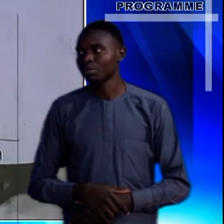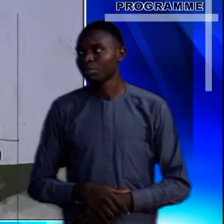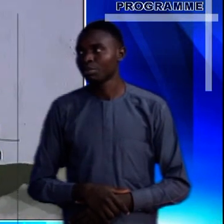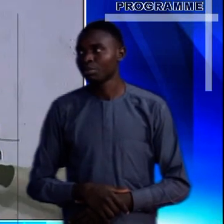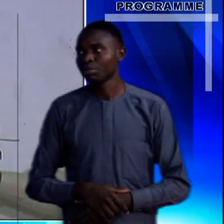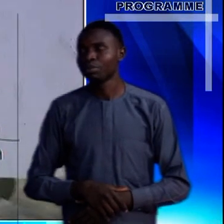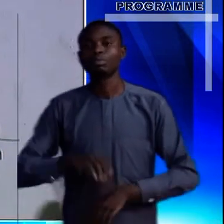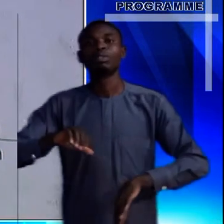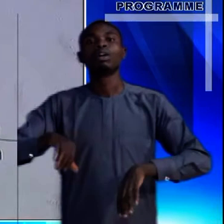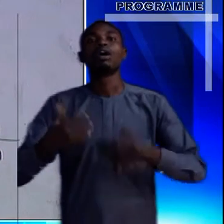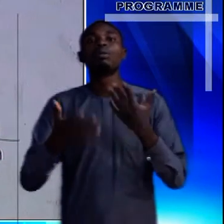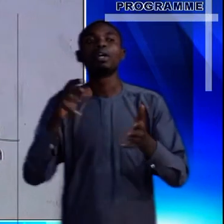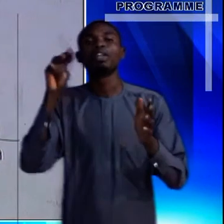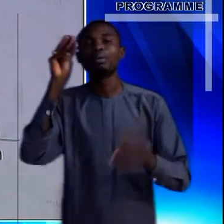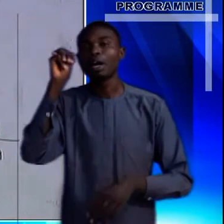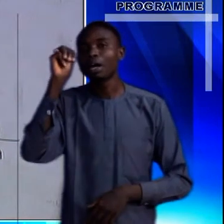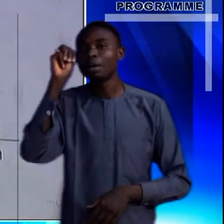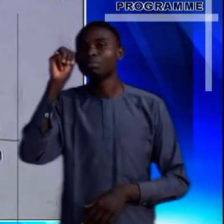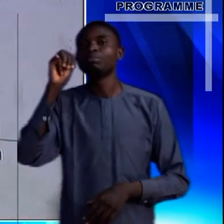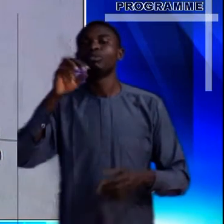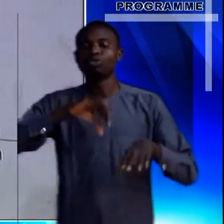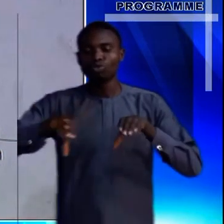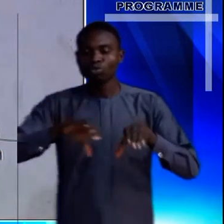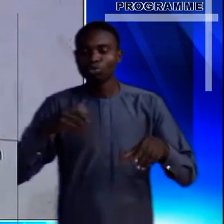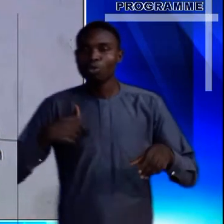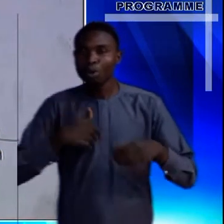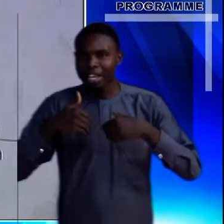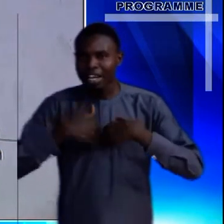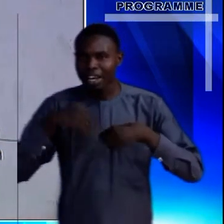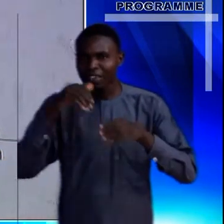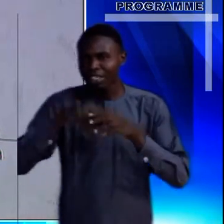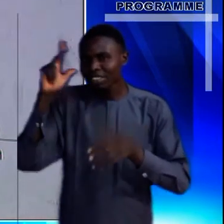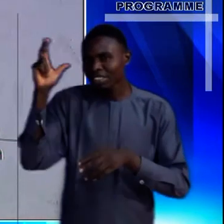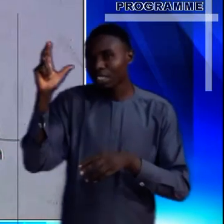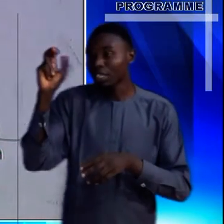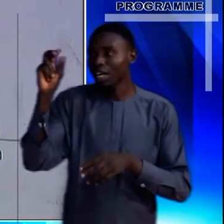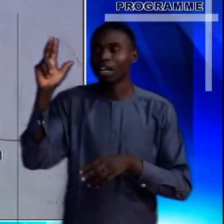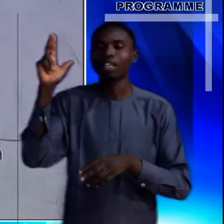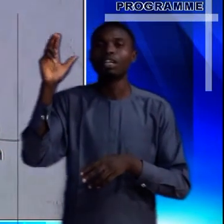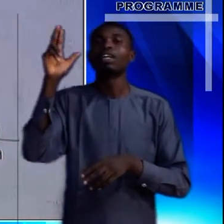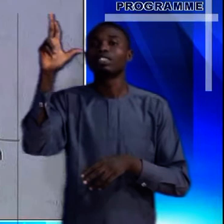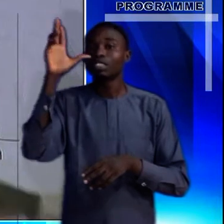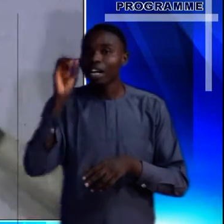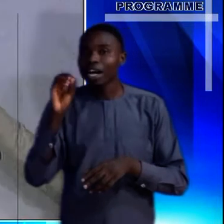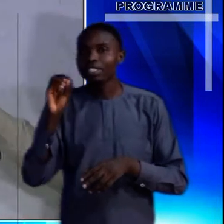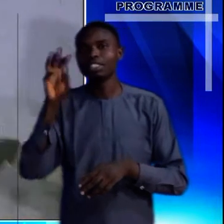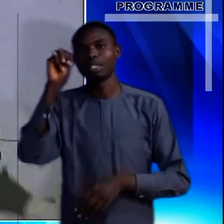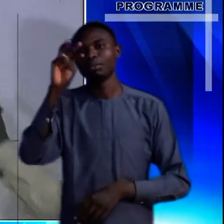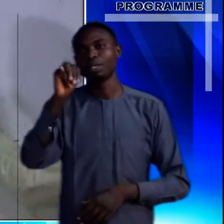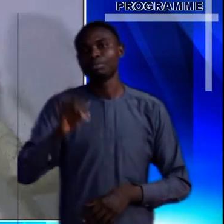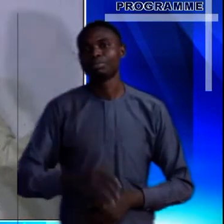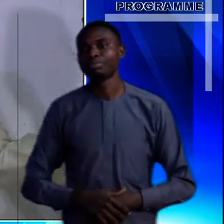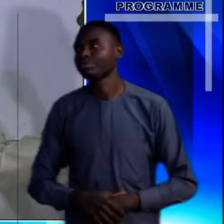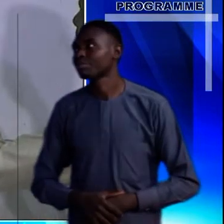meters do we have in 30 millimeters? It should be 0 point something. It should be very minor. Because we know